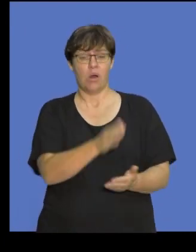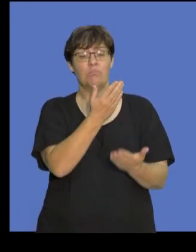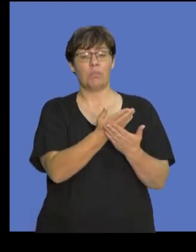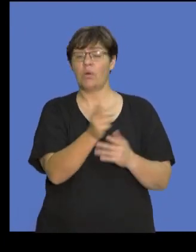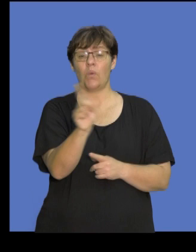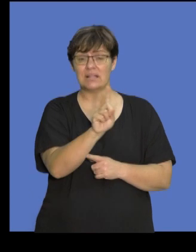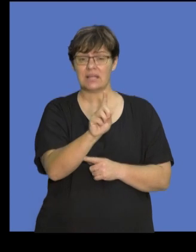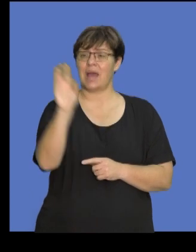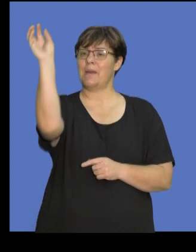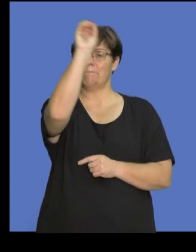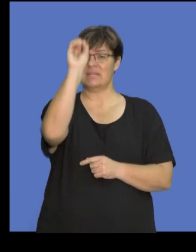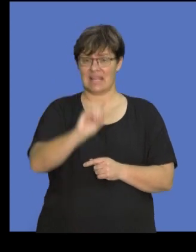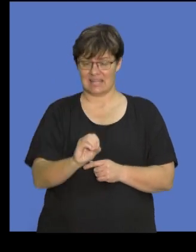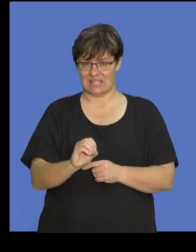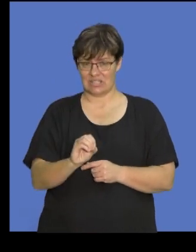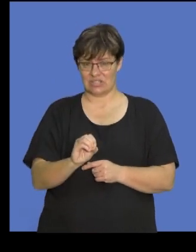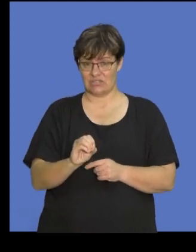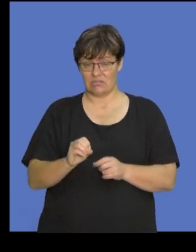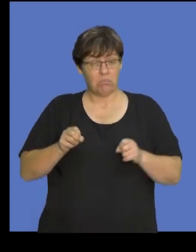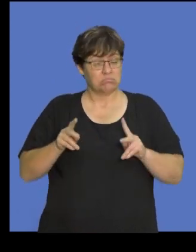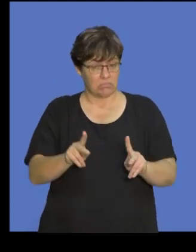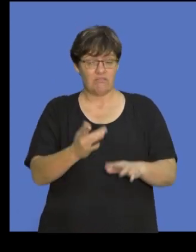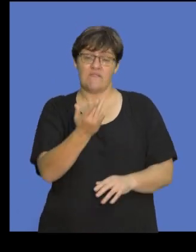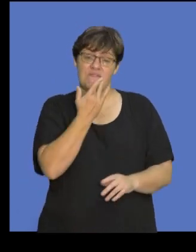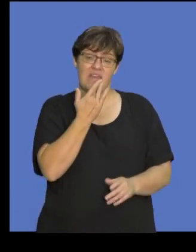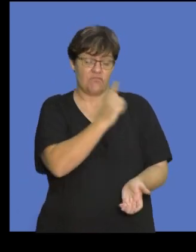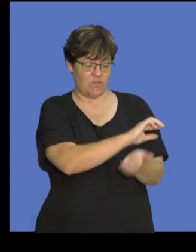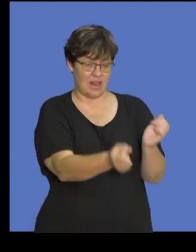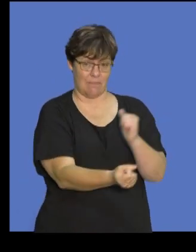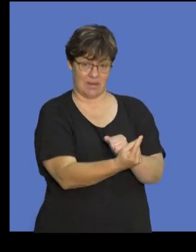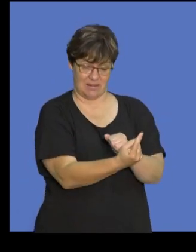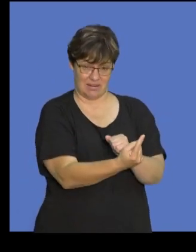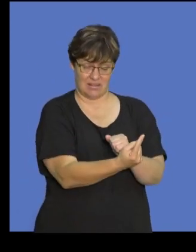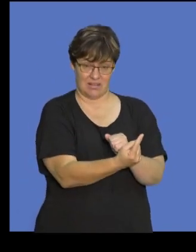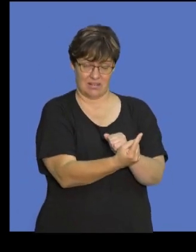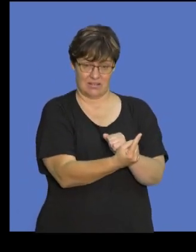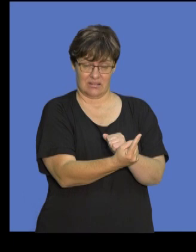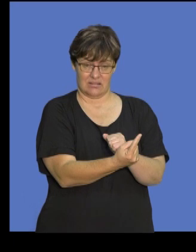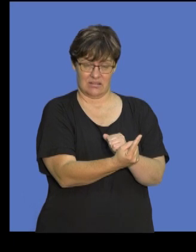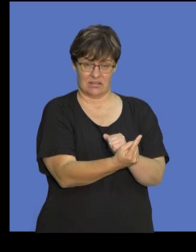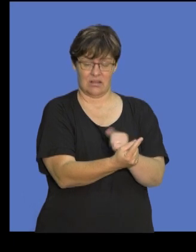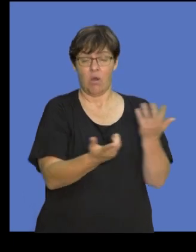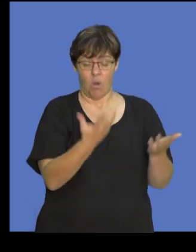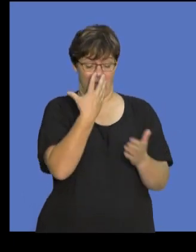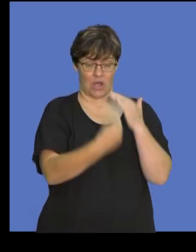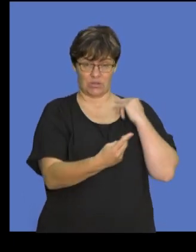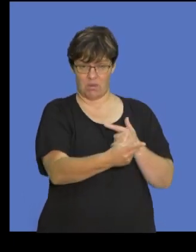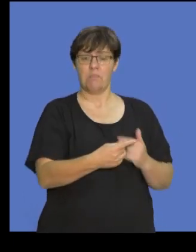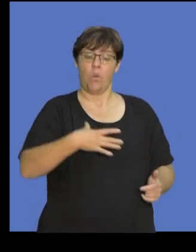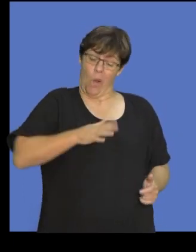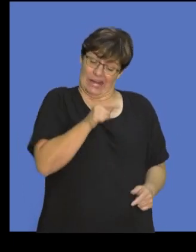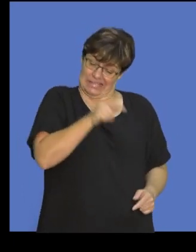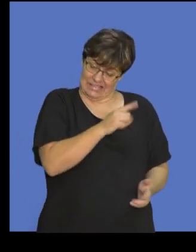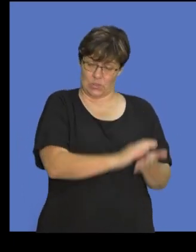saying probability is the percentage chance of a favorable event taking place or in a favorable outcome